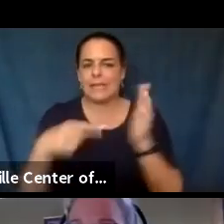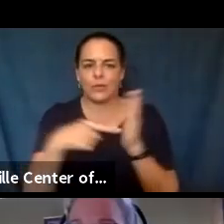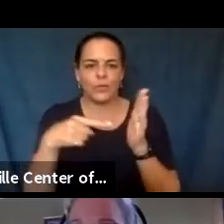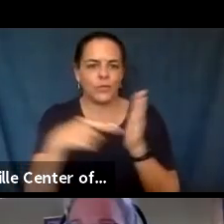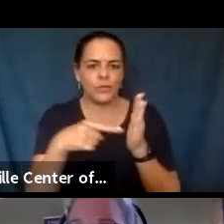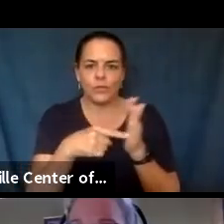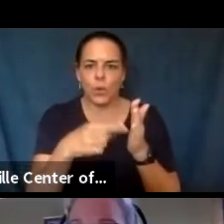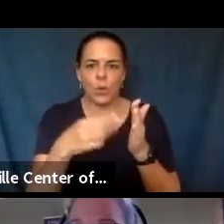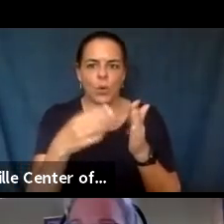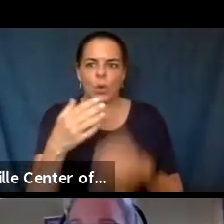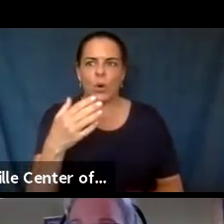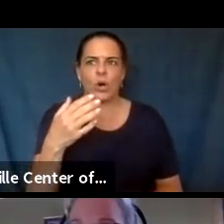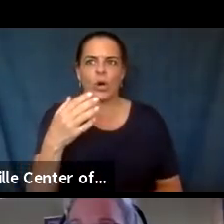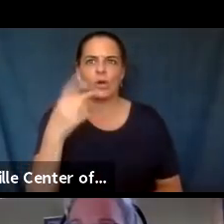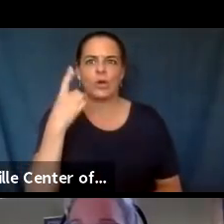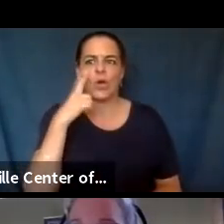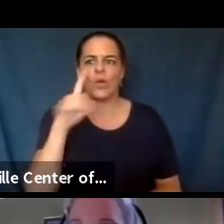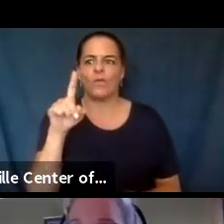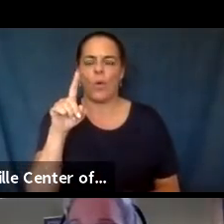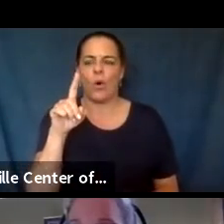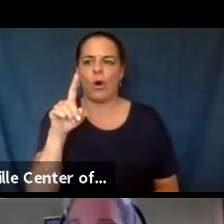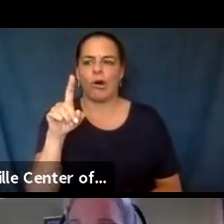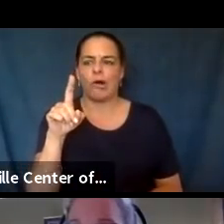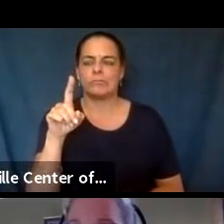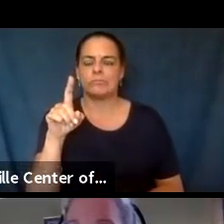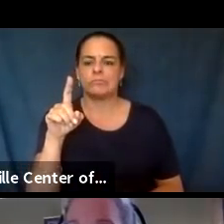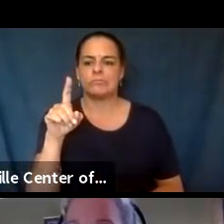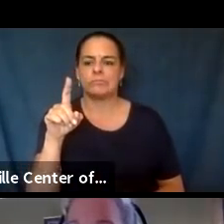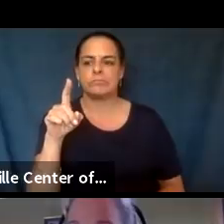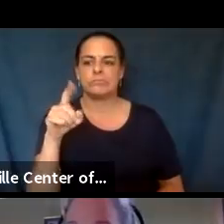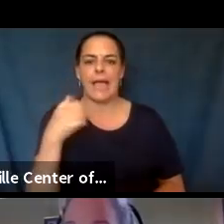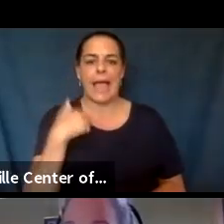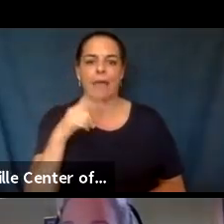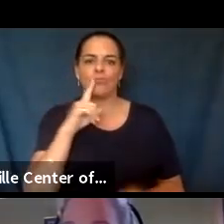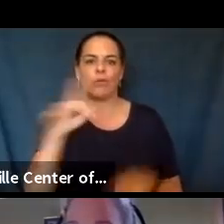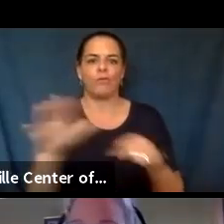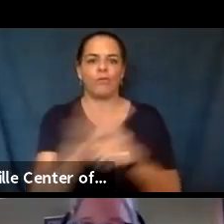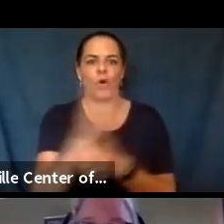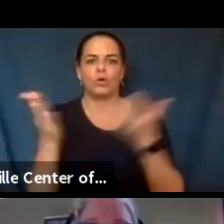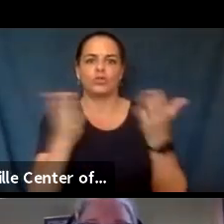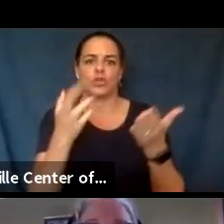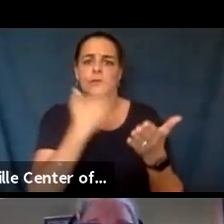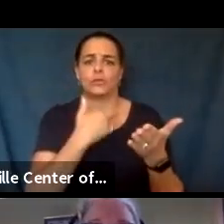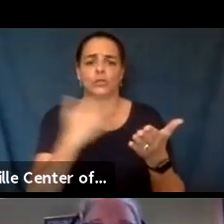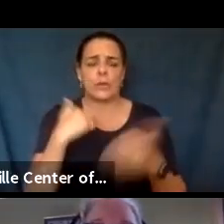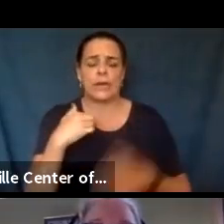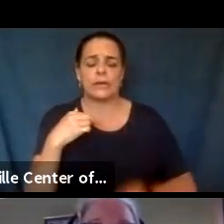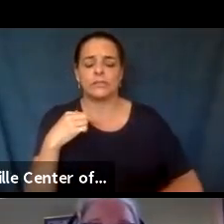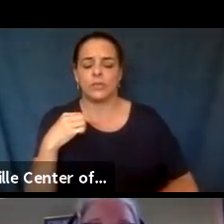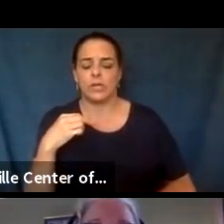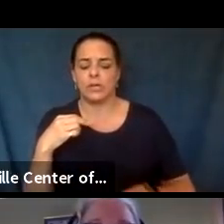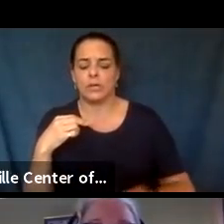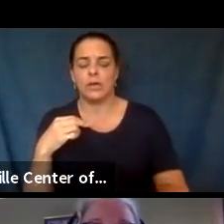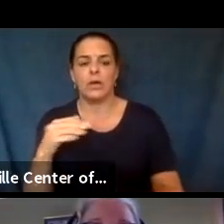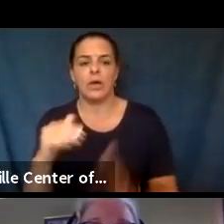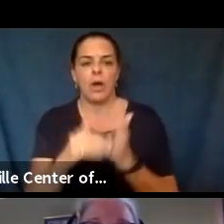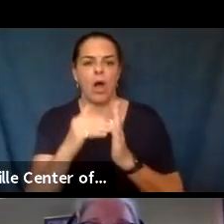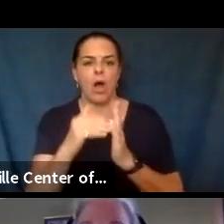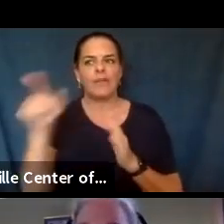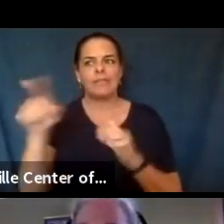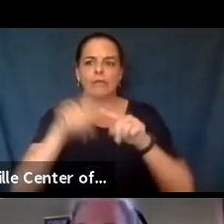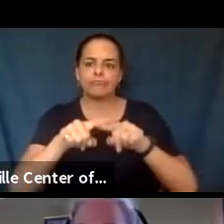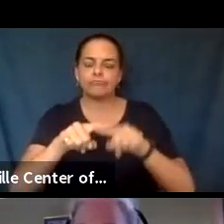have the infrastructure to have a full service restaurant. They often rely on food trucks